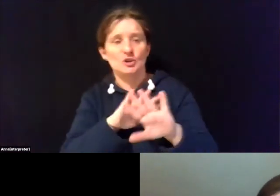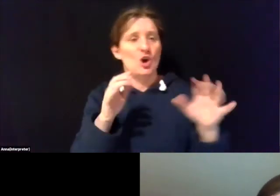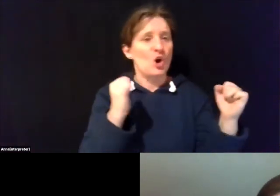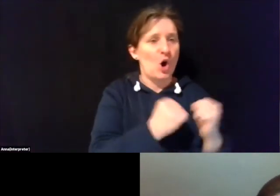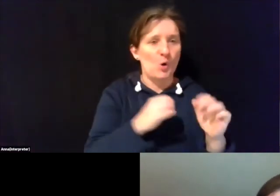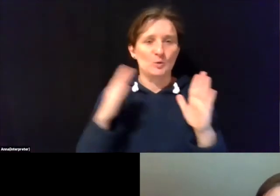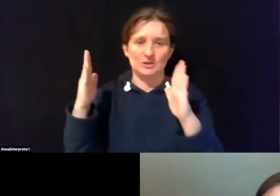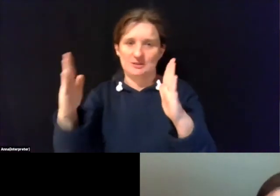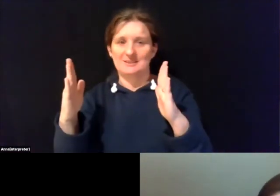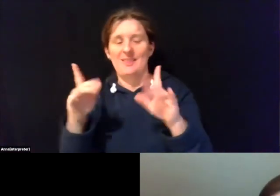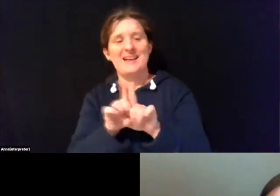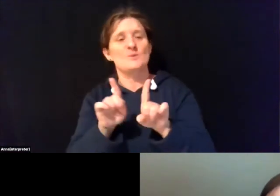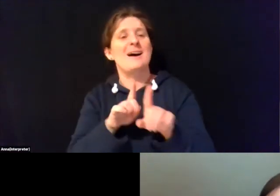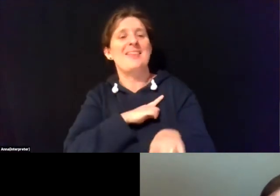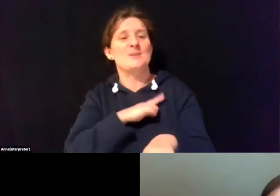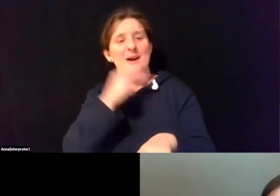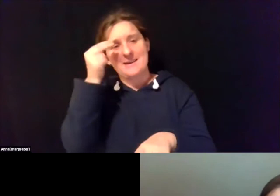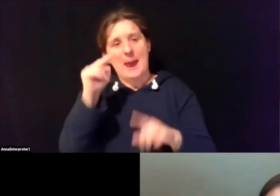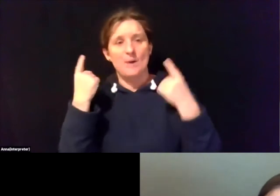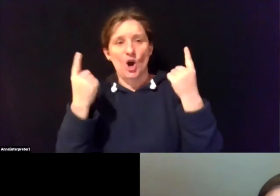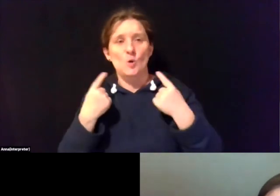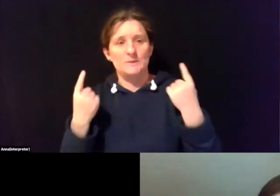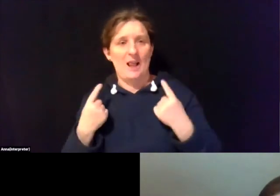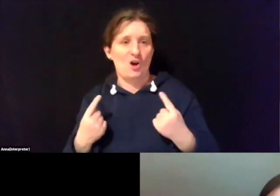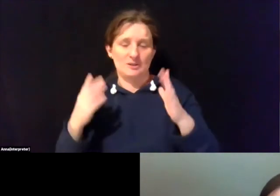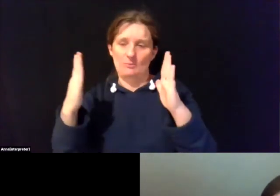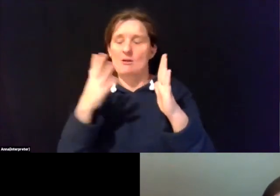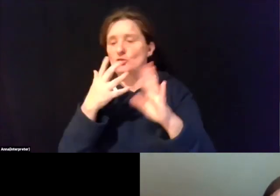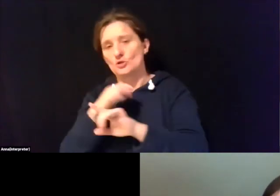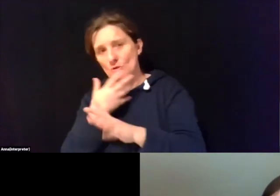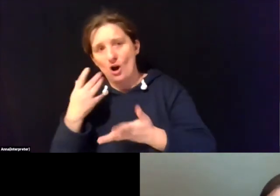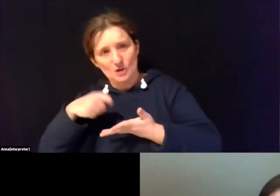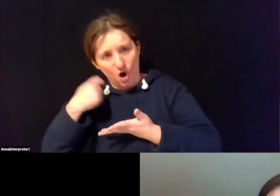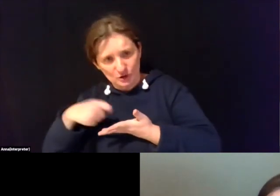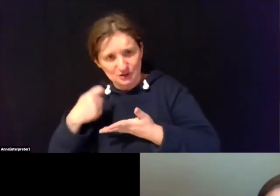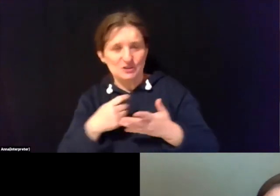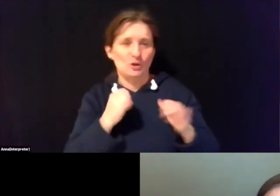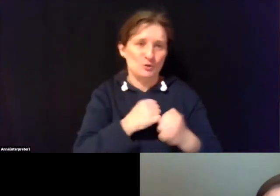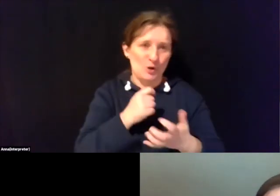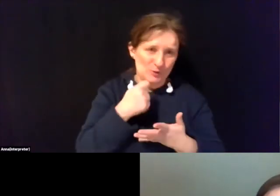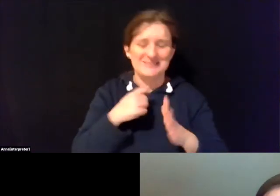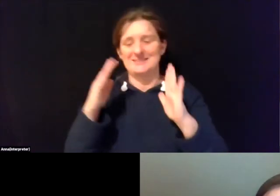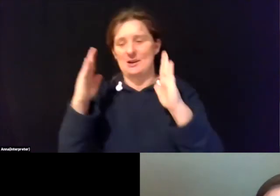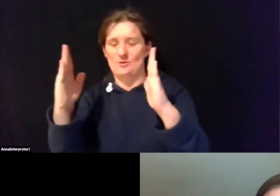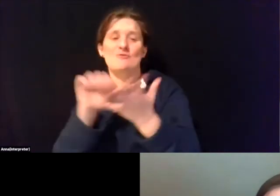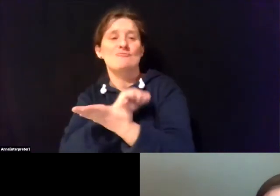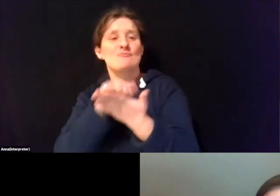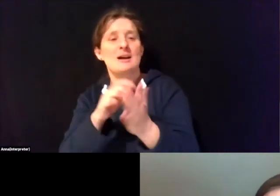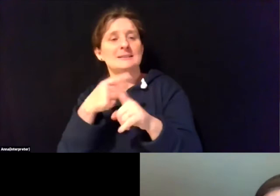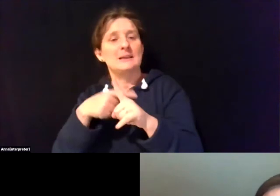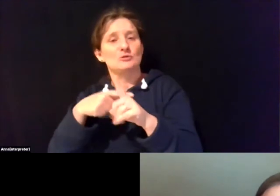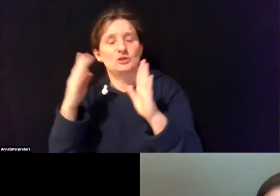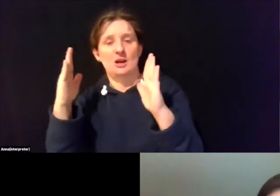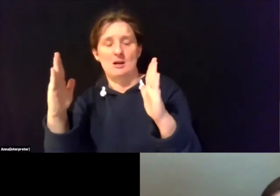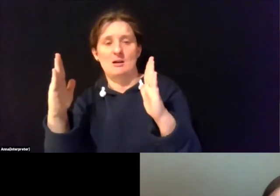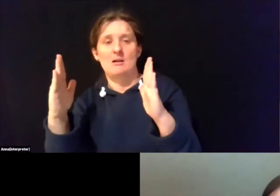other effects that matter. If you're a planet very close to your star, you might be the right temperature, but you might keep the same face